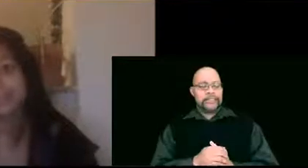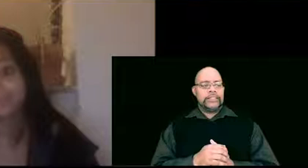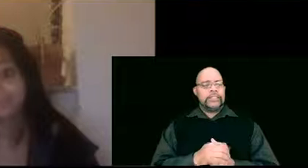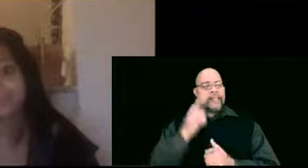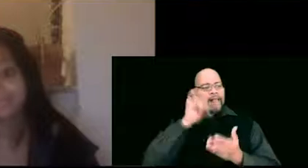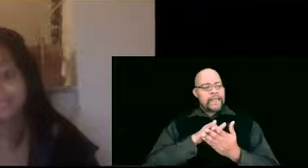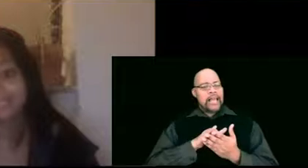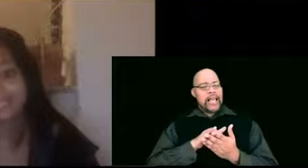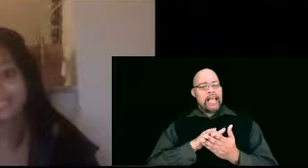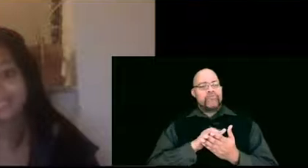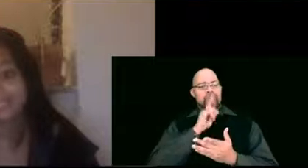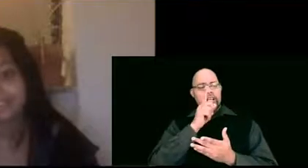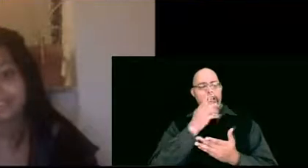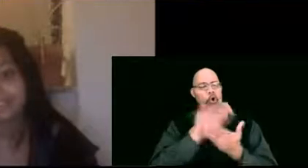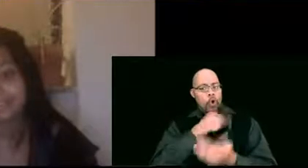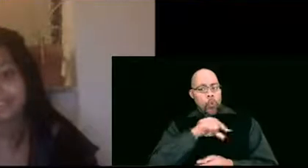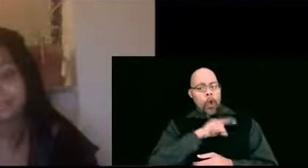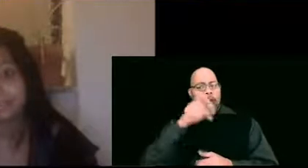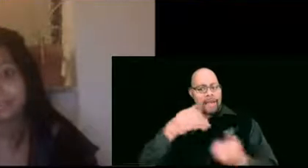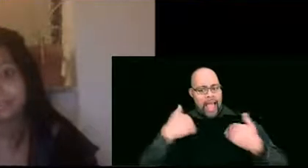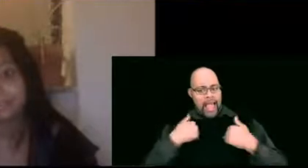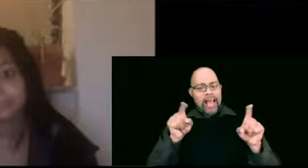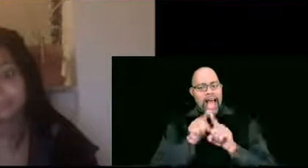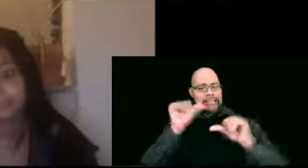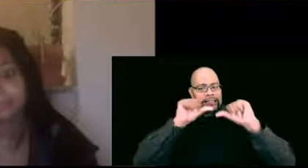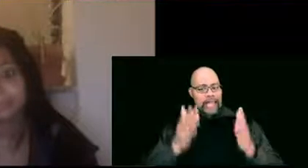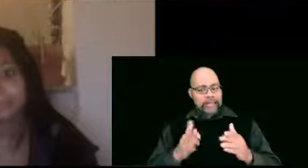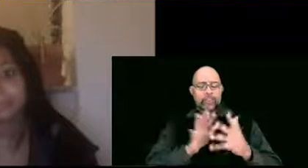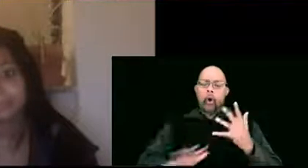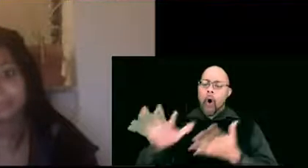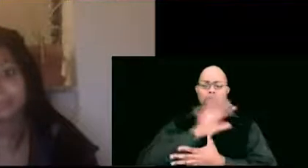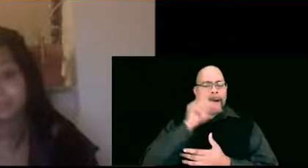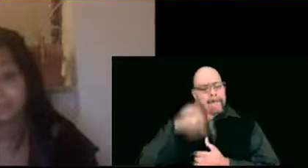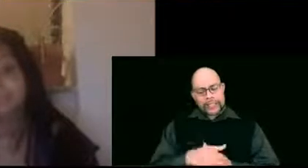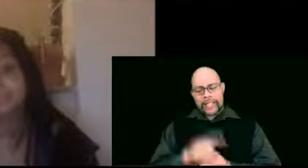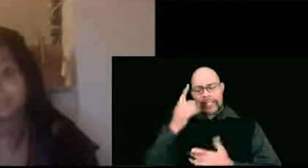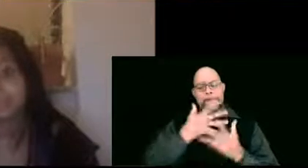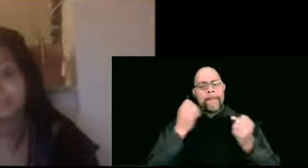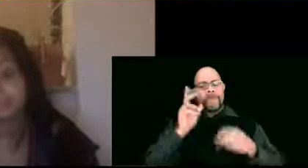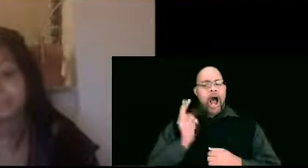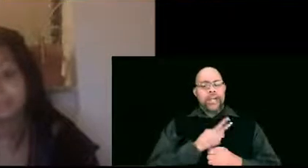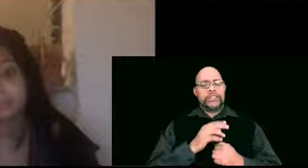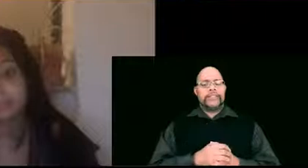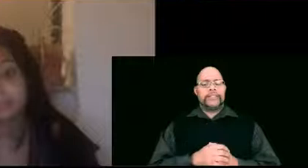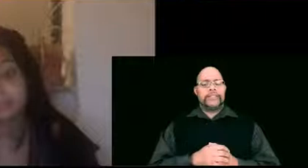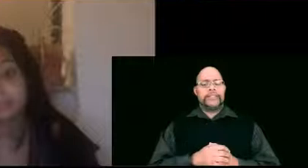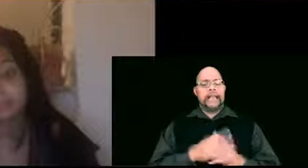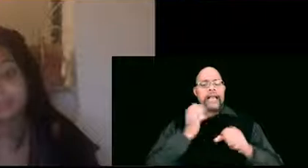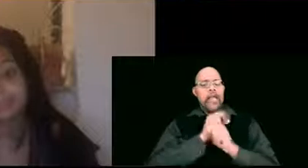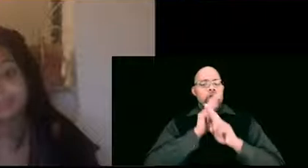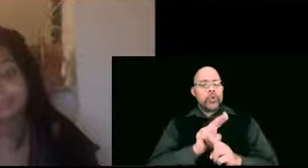feet, I think those are just kind of like qualities that you have to have as a scientist overall, right? Like, I think a lot of us kind